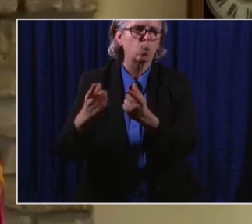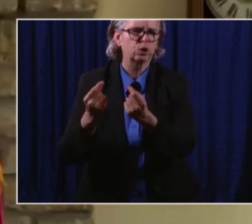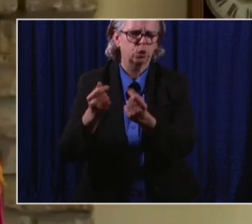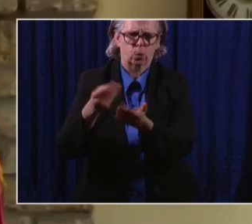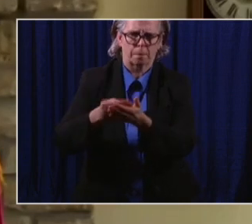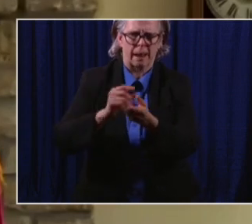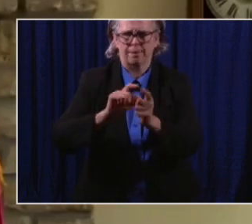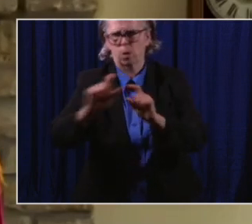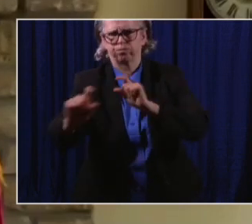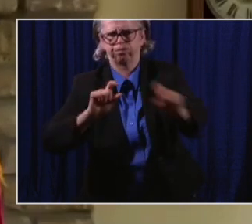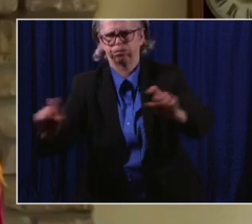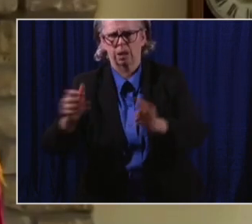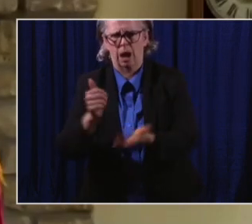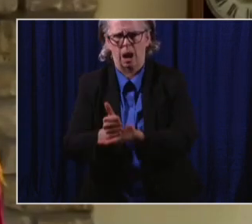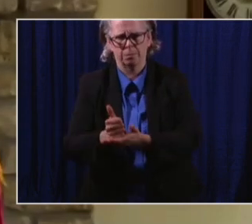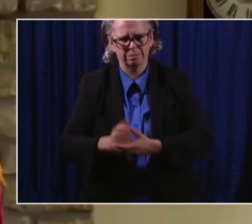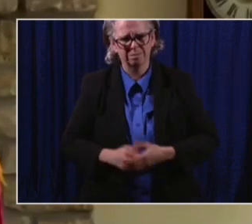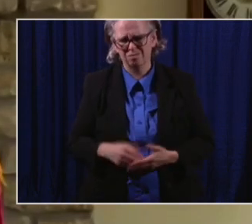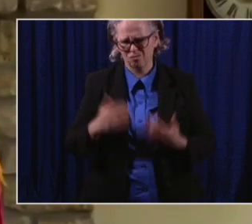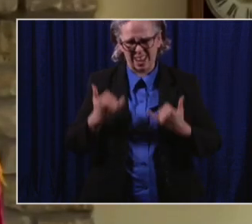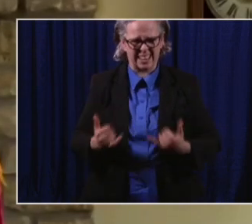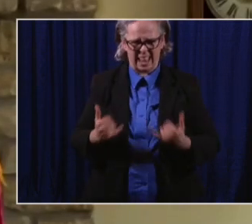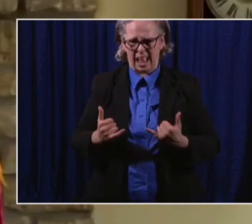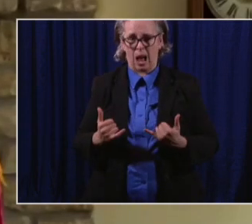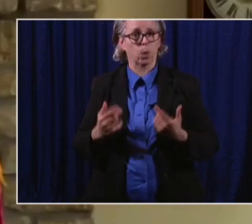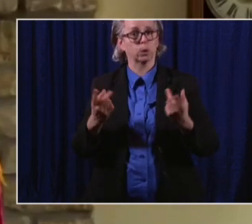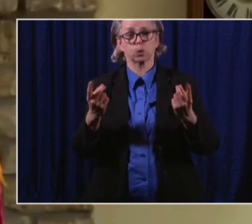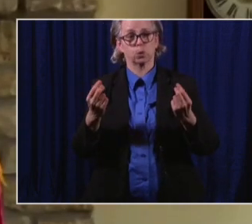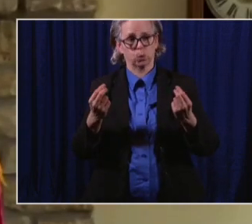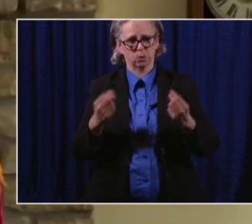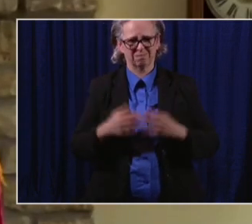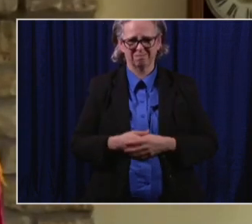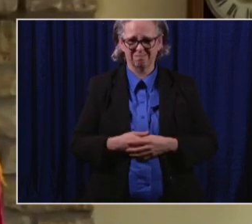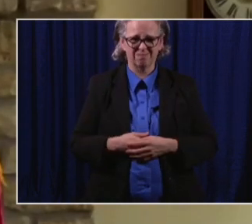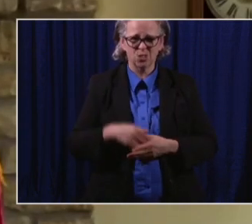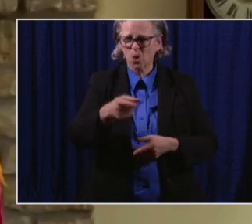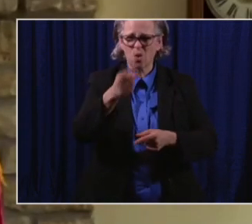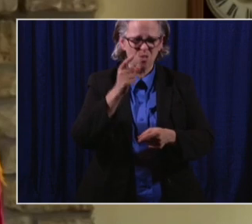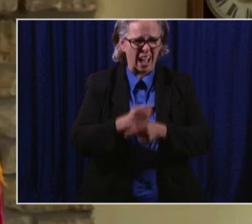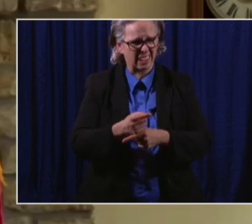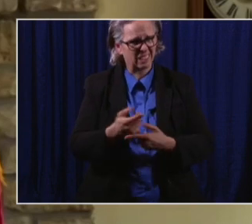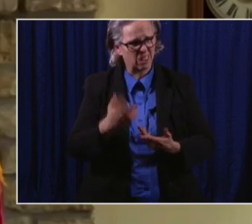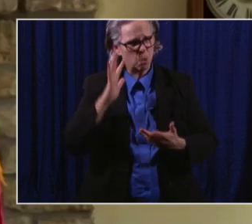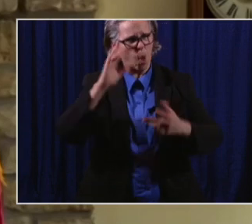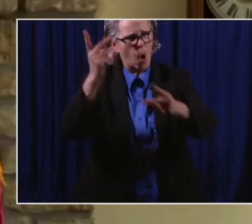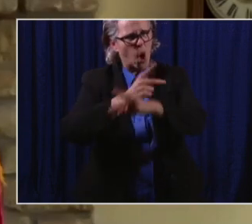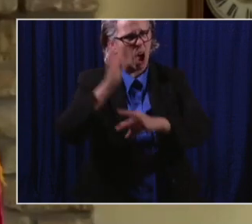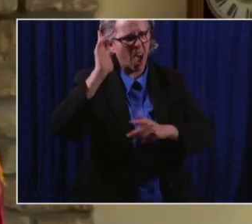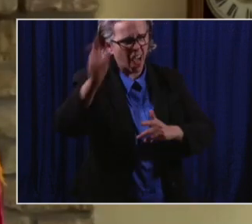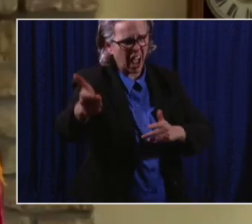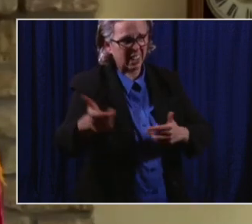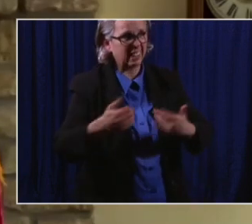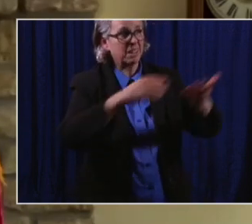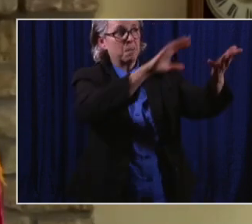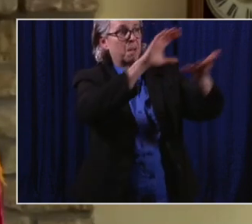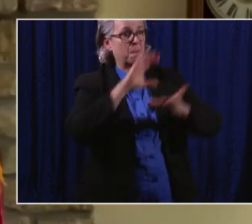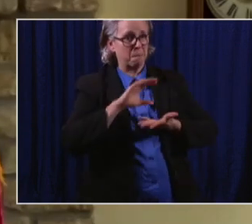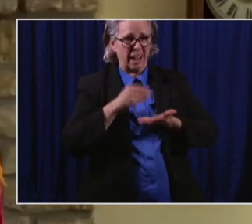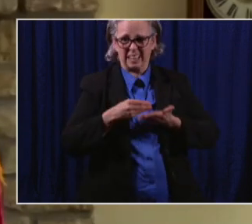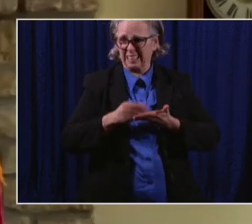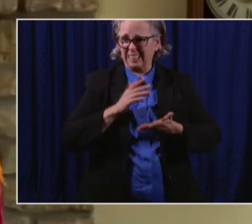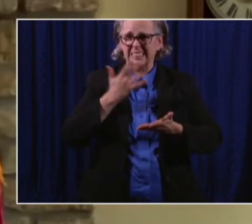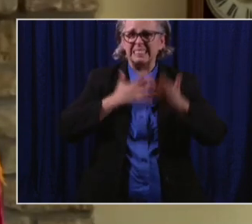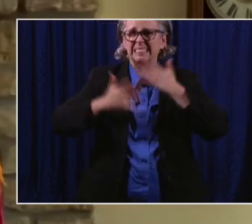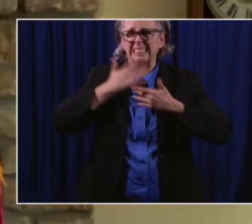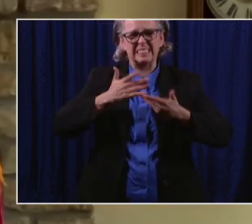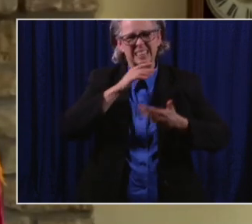want to get some of this money out. But I think you're right. I mean, we could be, we don't know how long we're going to see a